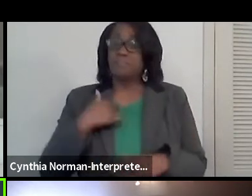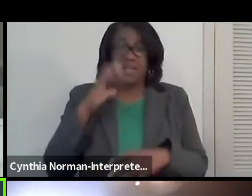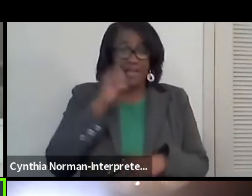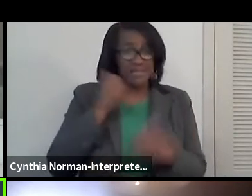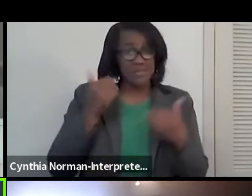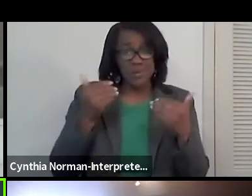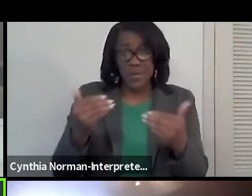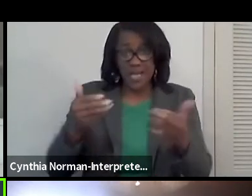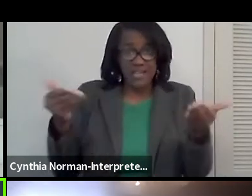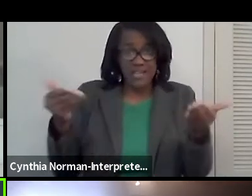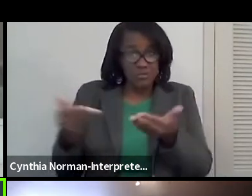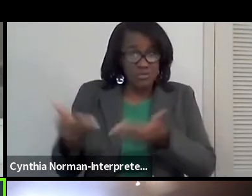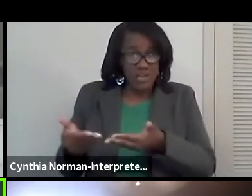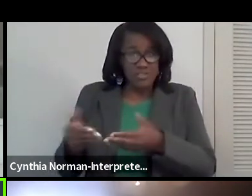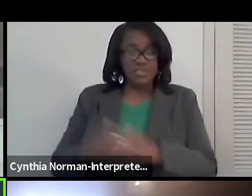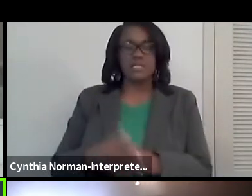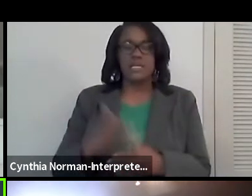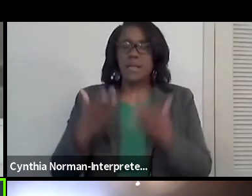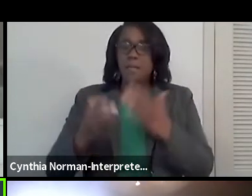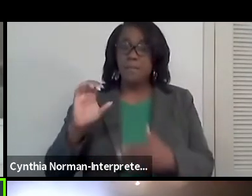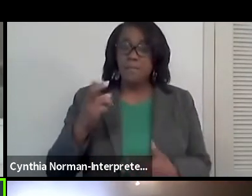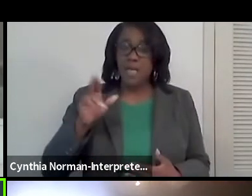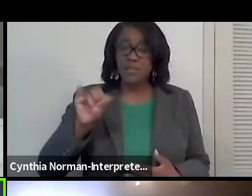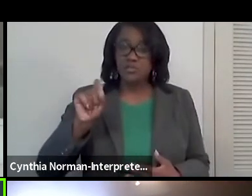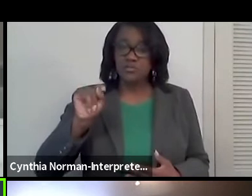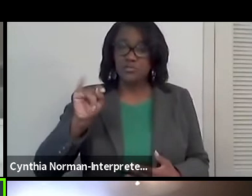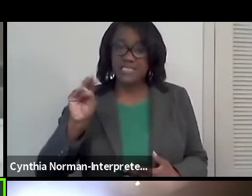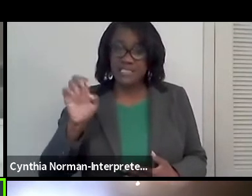into introductions. Maybe Christine, you want to start?